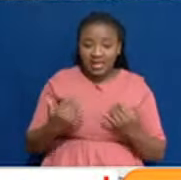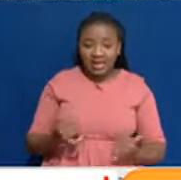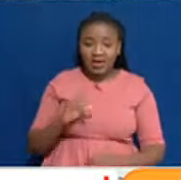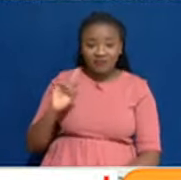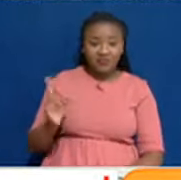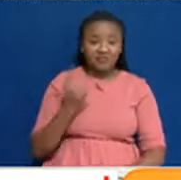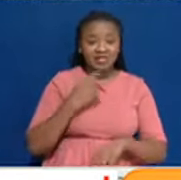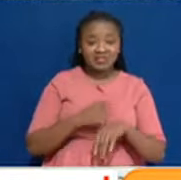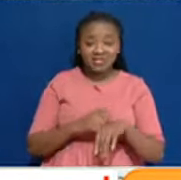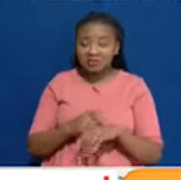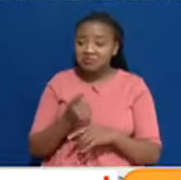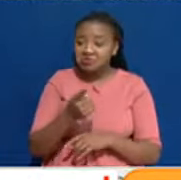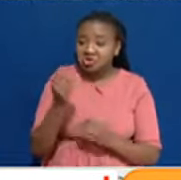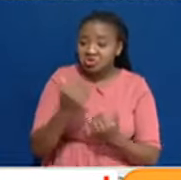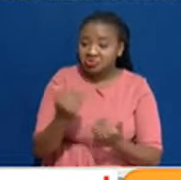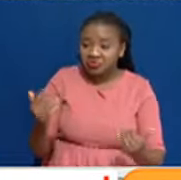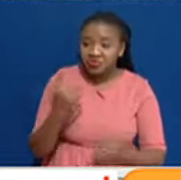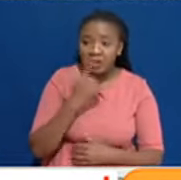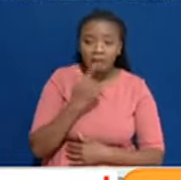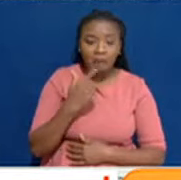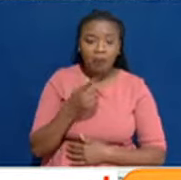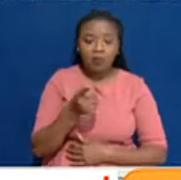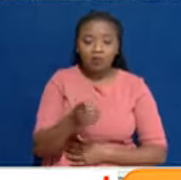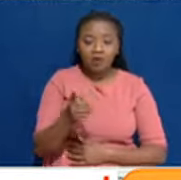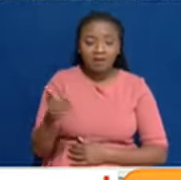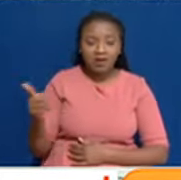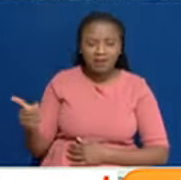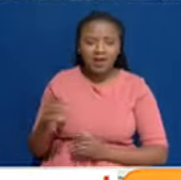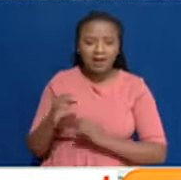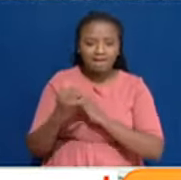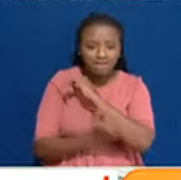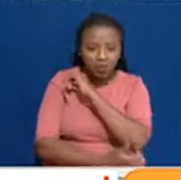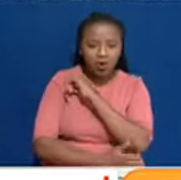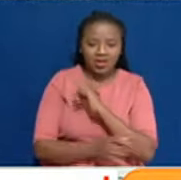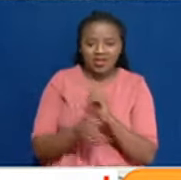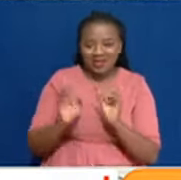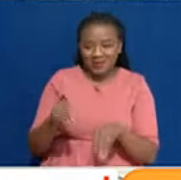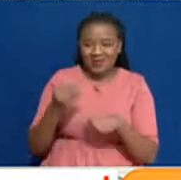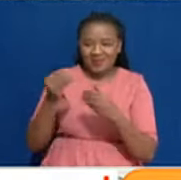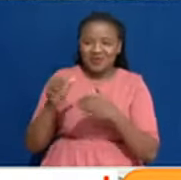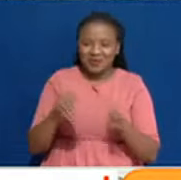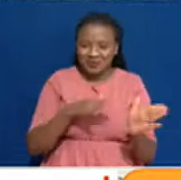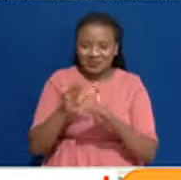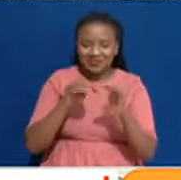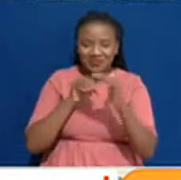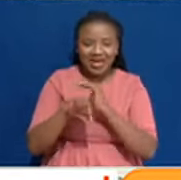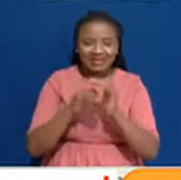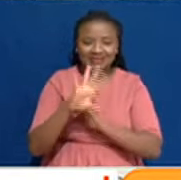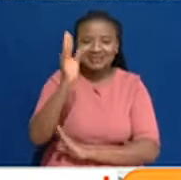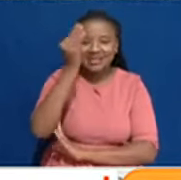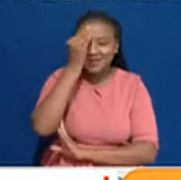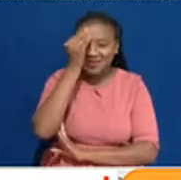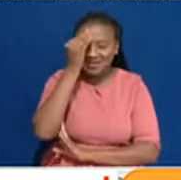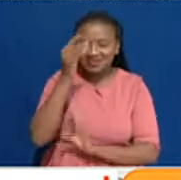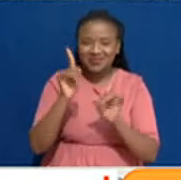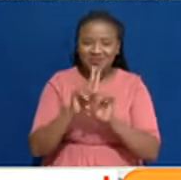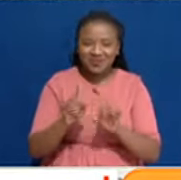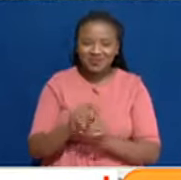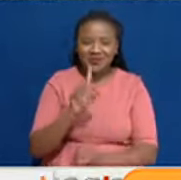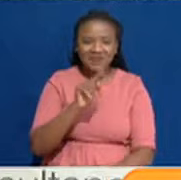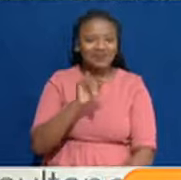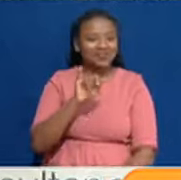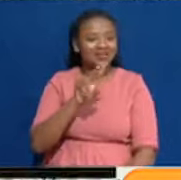bottom of the pyramid shall enjoy equal opportunities in accessing university education and TVET education